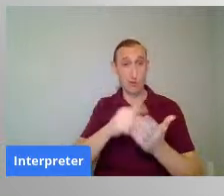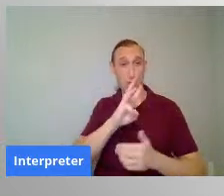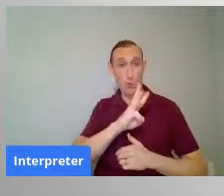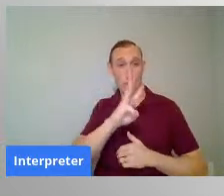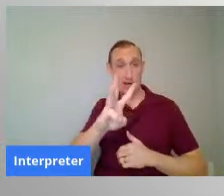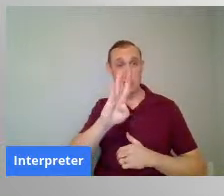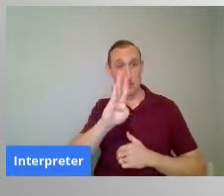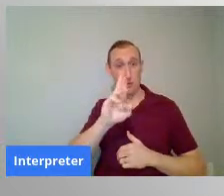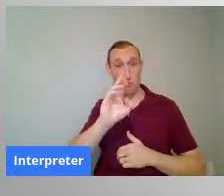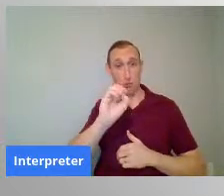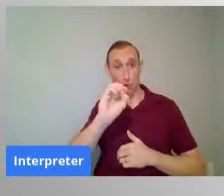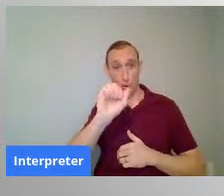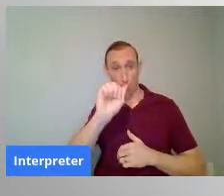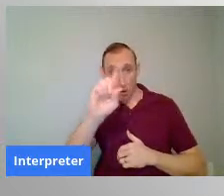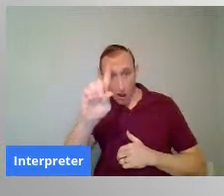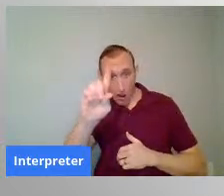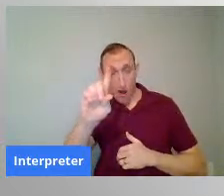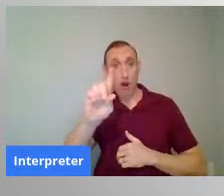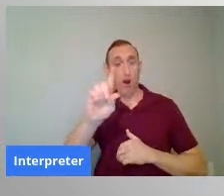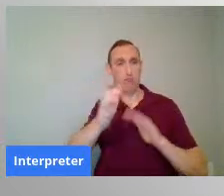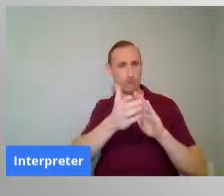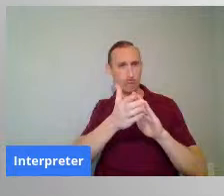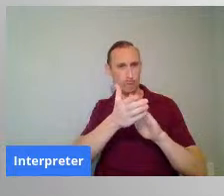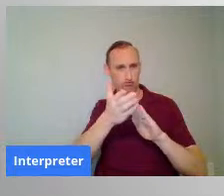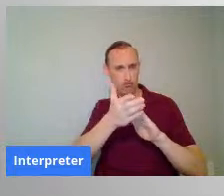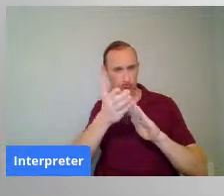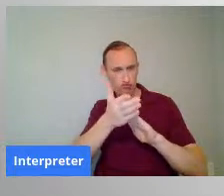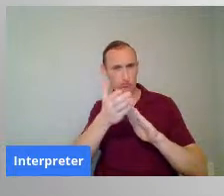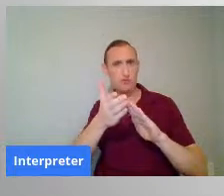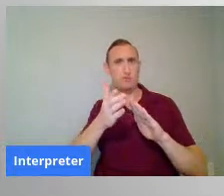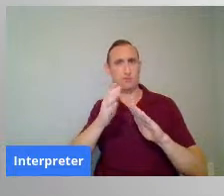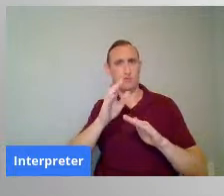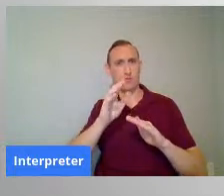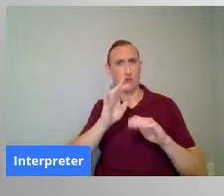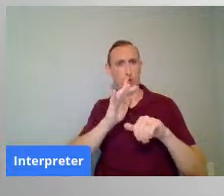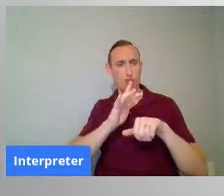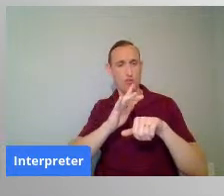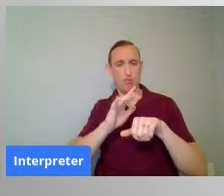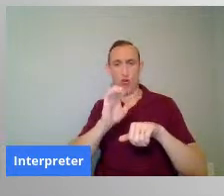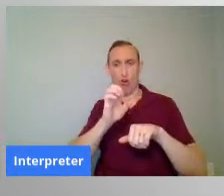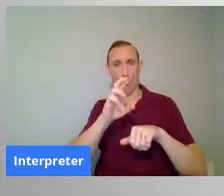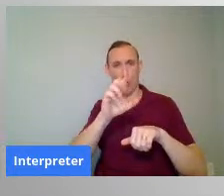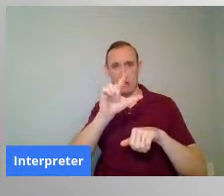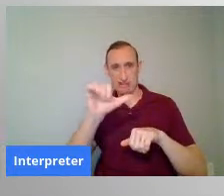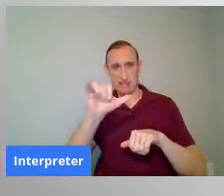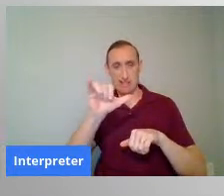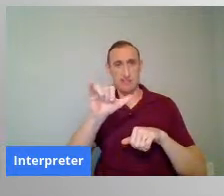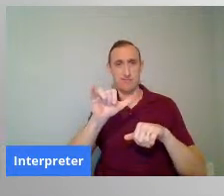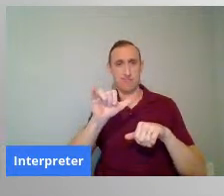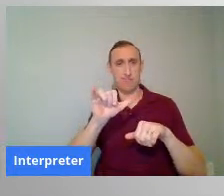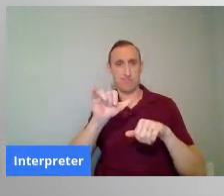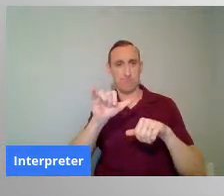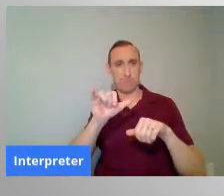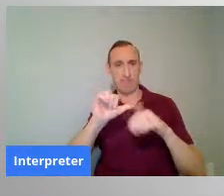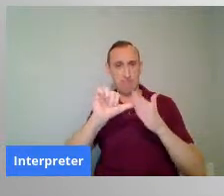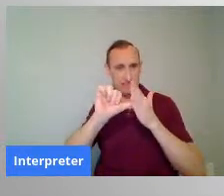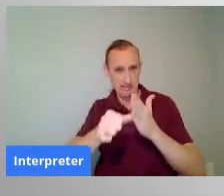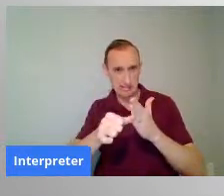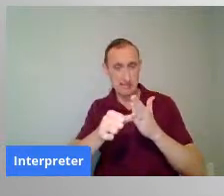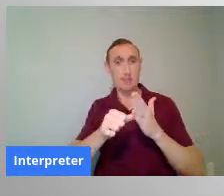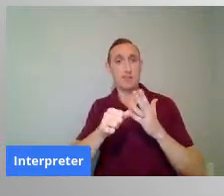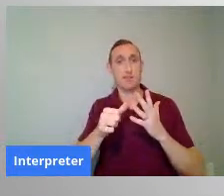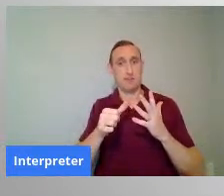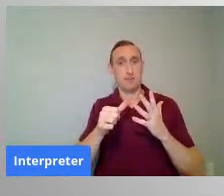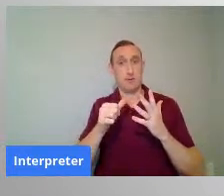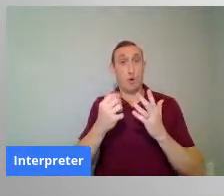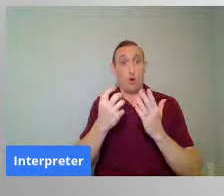and maintaining the early learning emphasis that we've heard from the community as a priority. And so we're still anxiously awaiting for the opportunity to